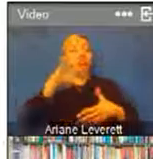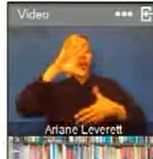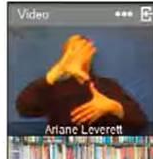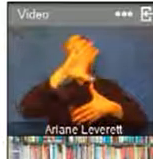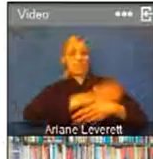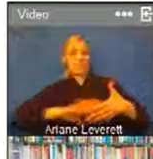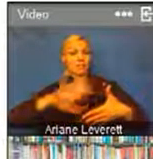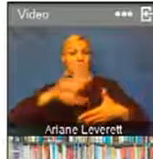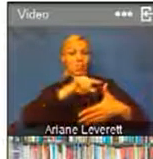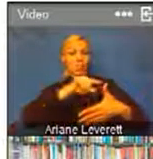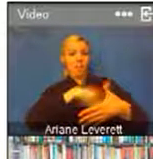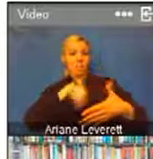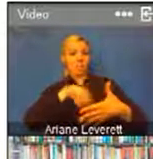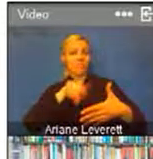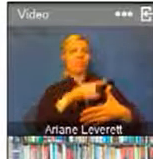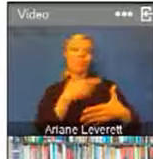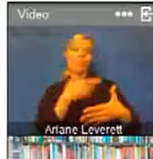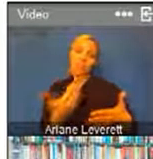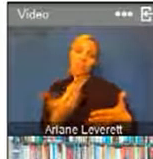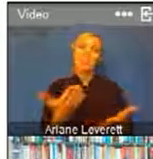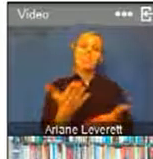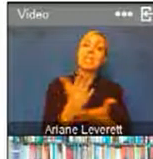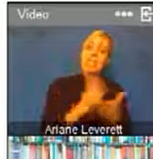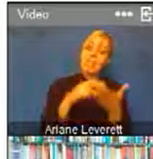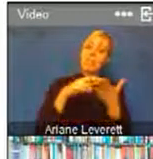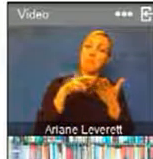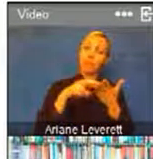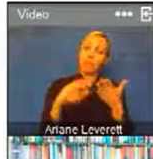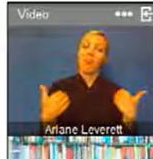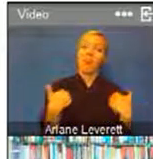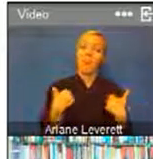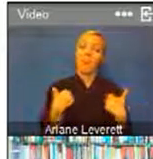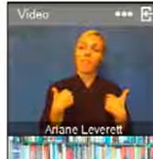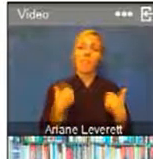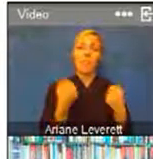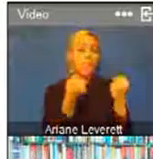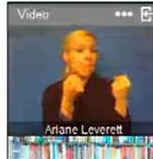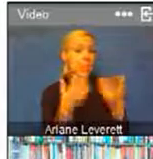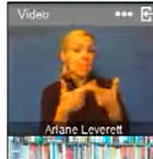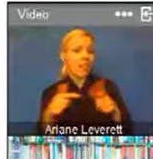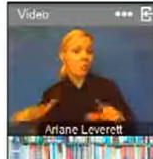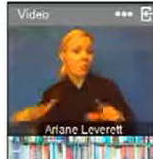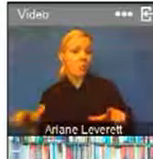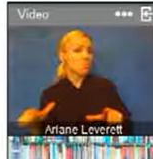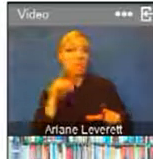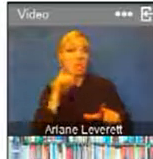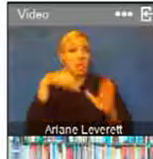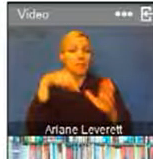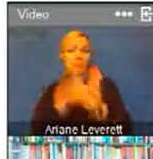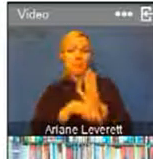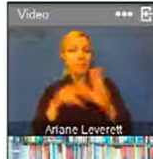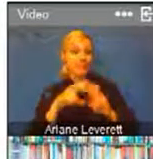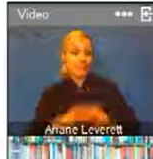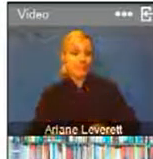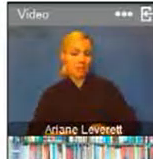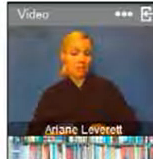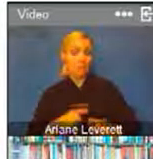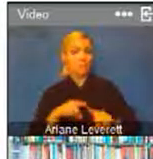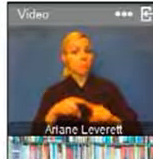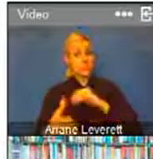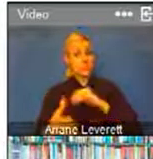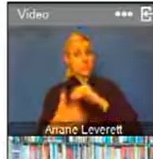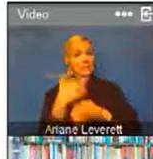of the education provisions, especially in terms of curriculum, assessment, pedagogy and grouping